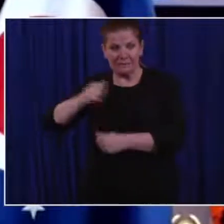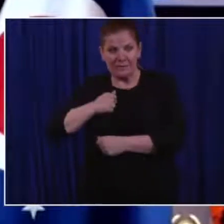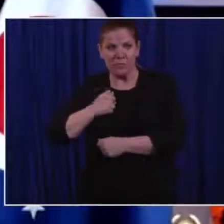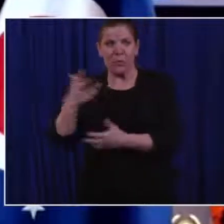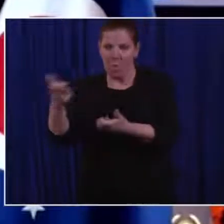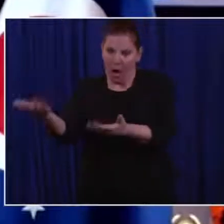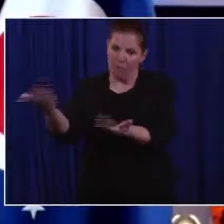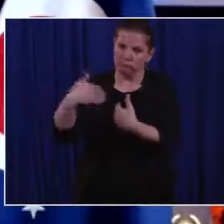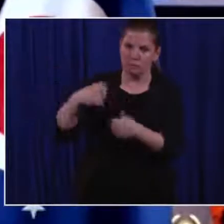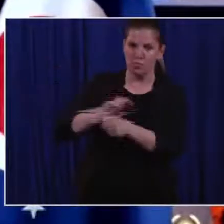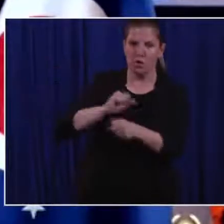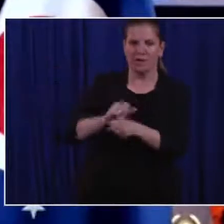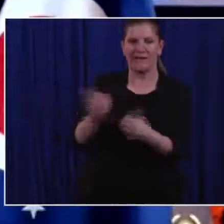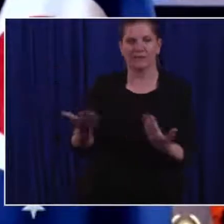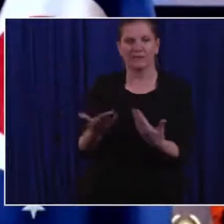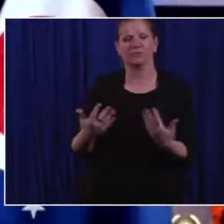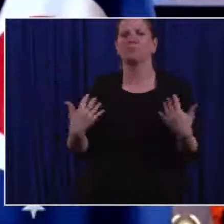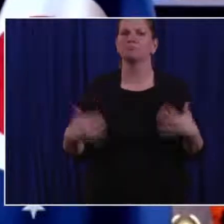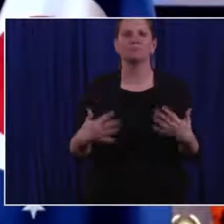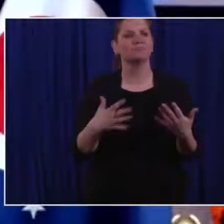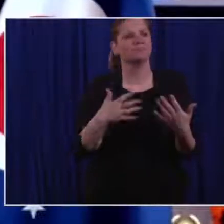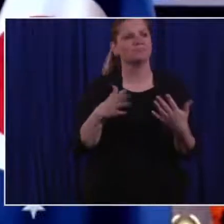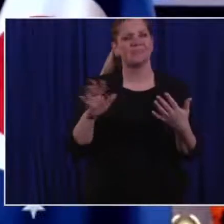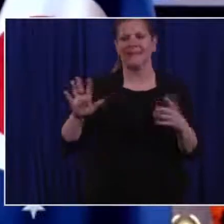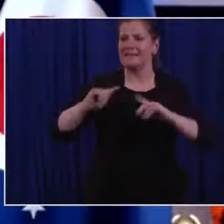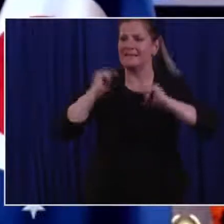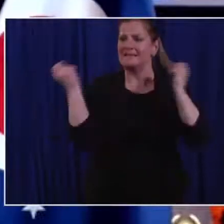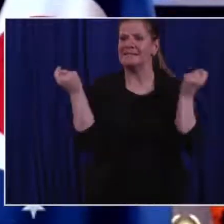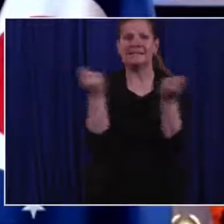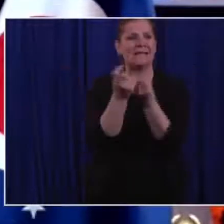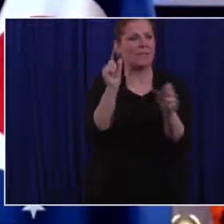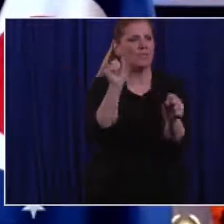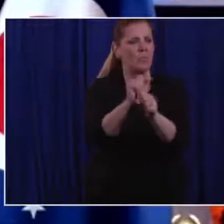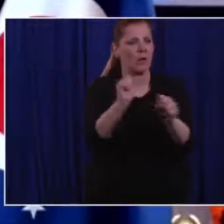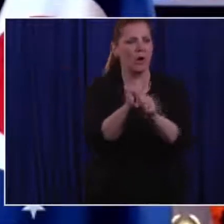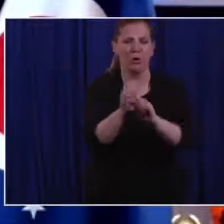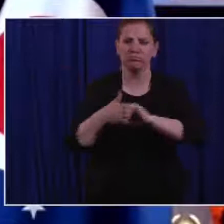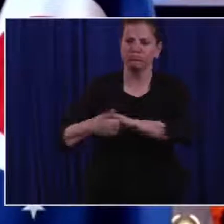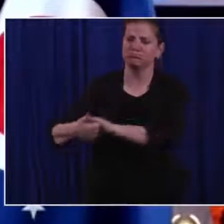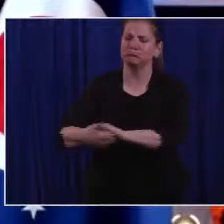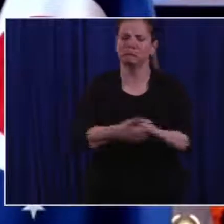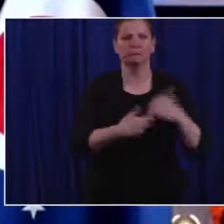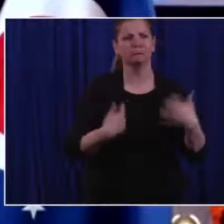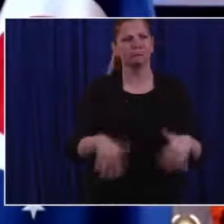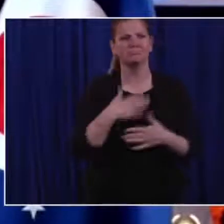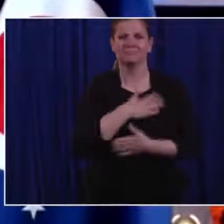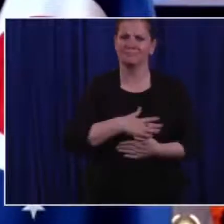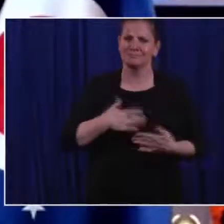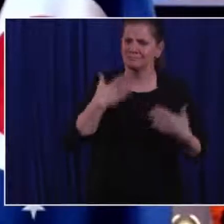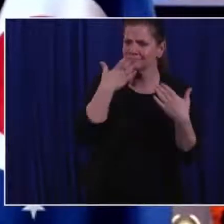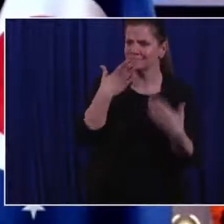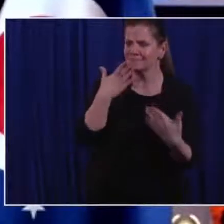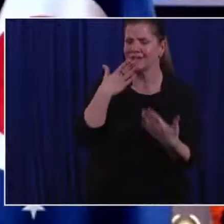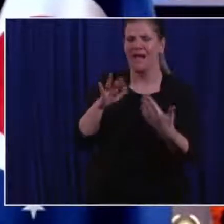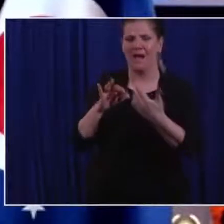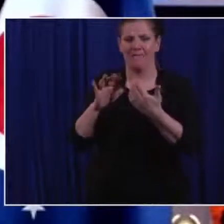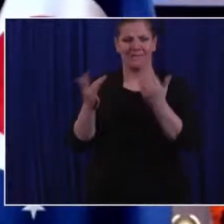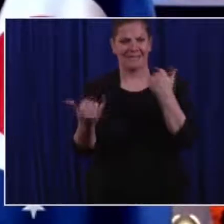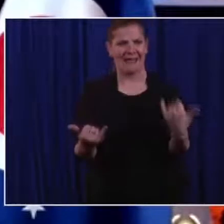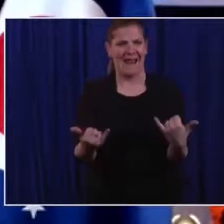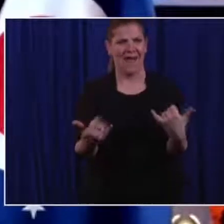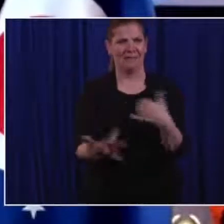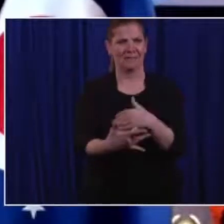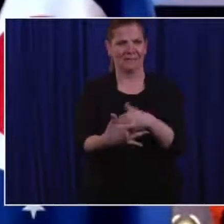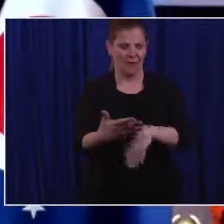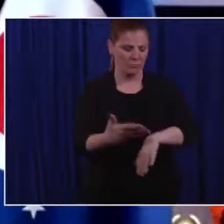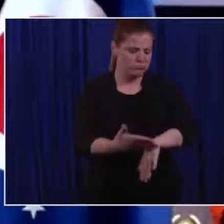we appreciate the team's work on using technology to improve the way we serve our customers. Good news